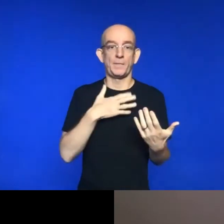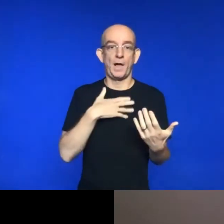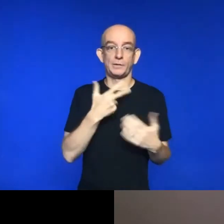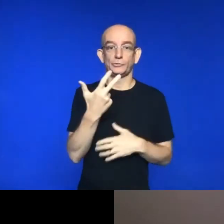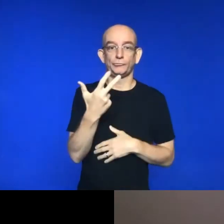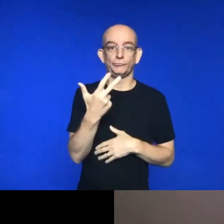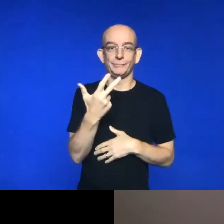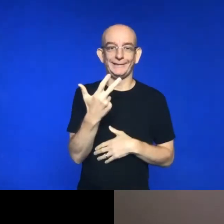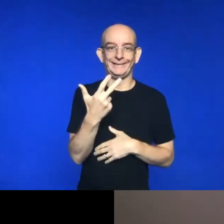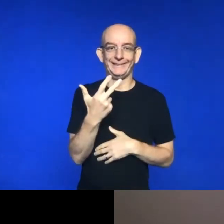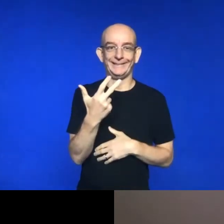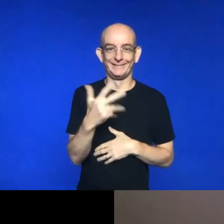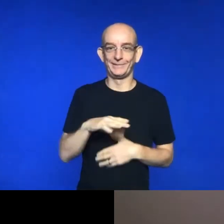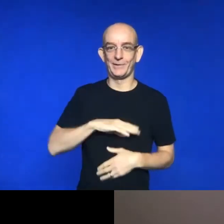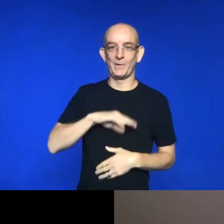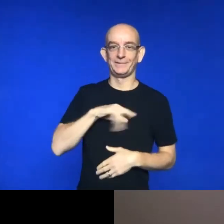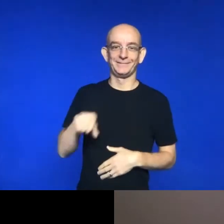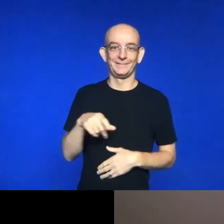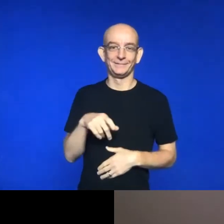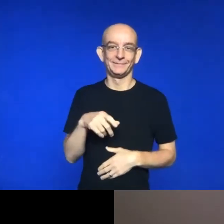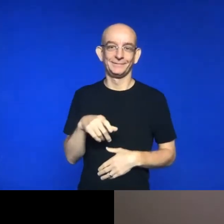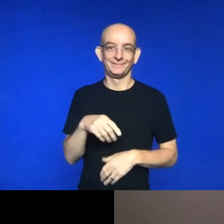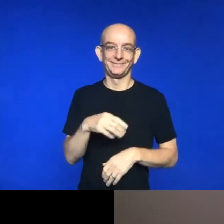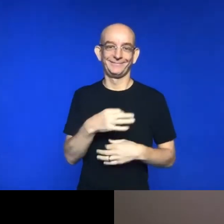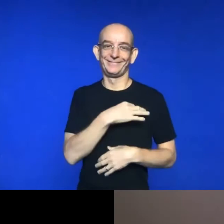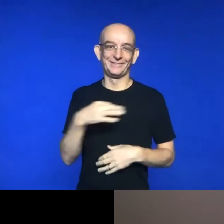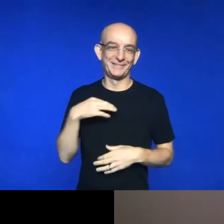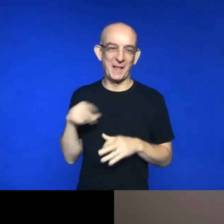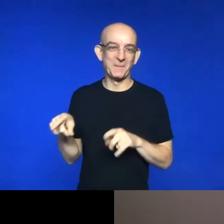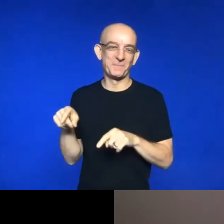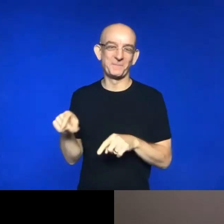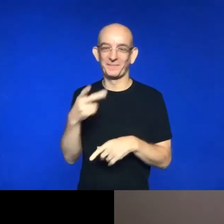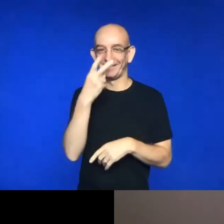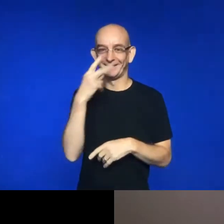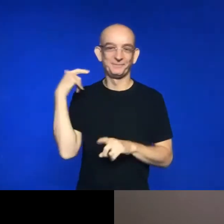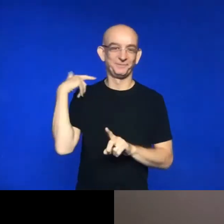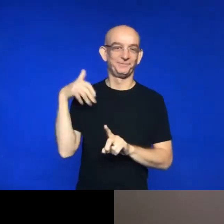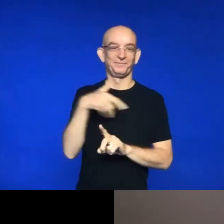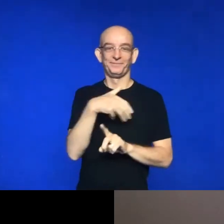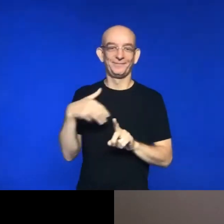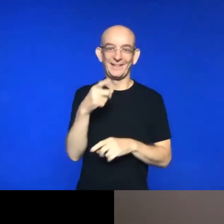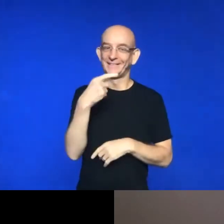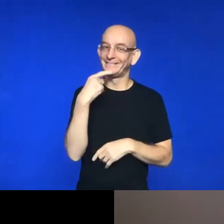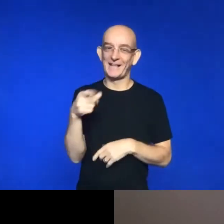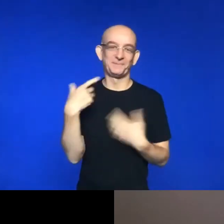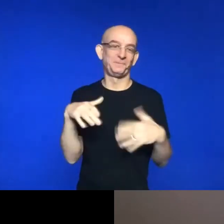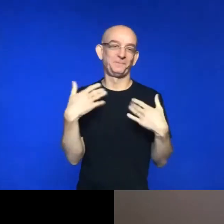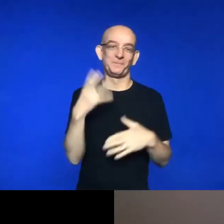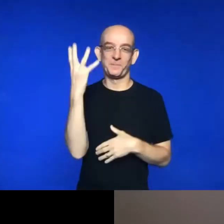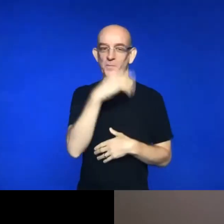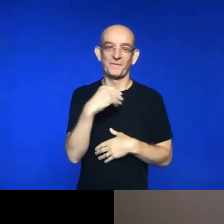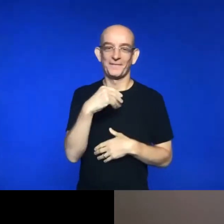agree. I think you have the best background. I'm doing these webinars all the time, but I think this is the best background that I have